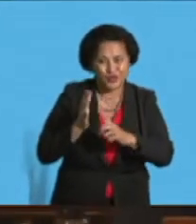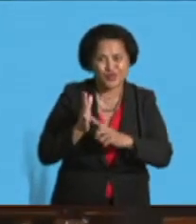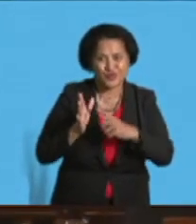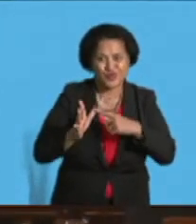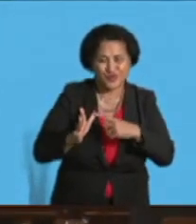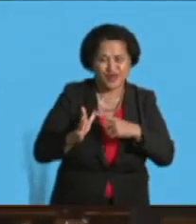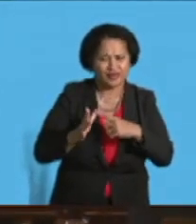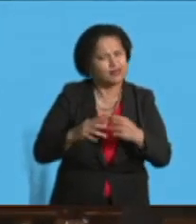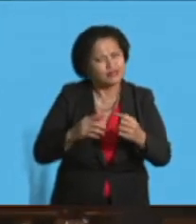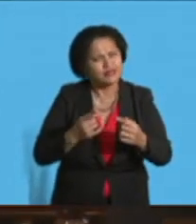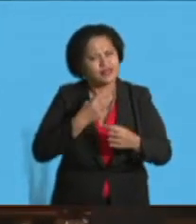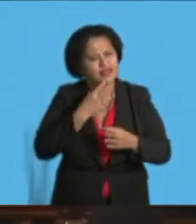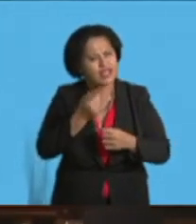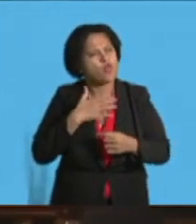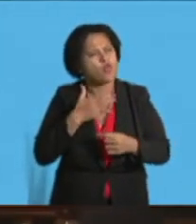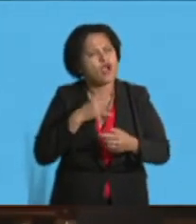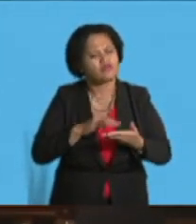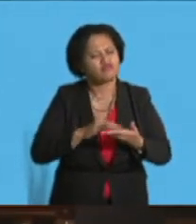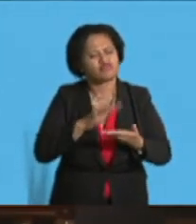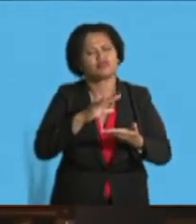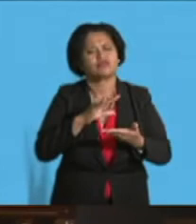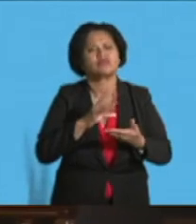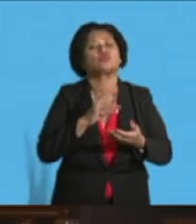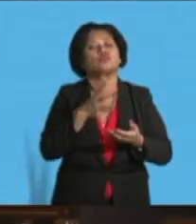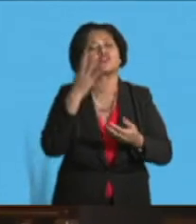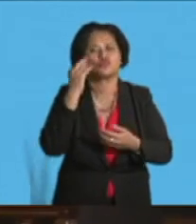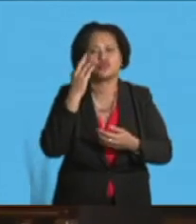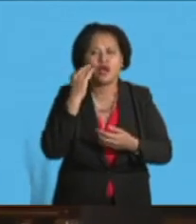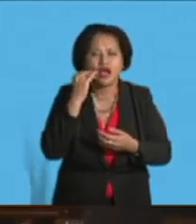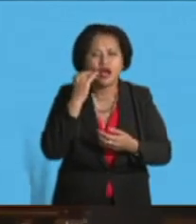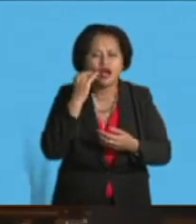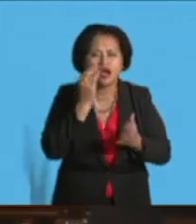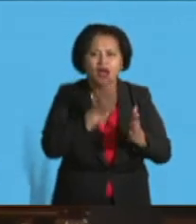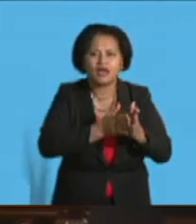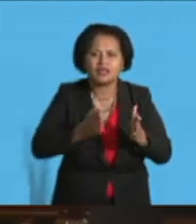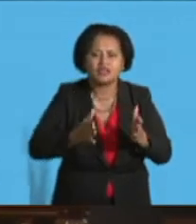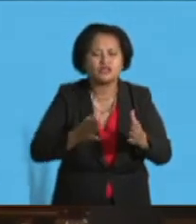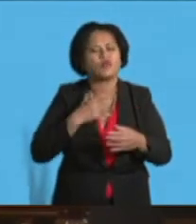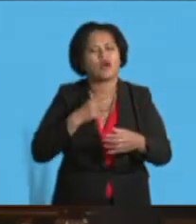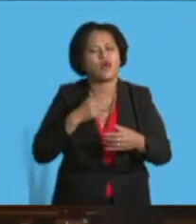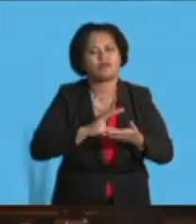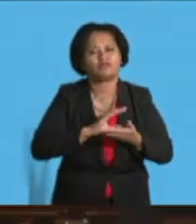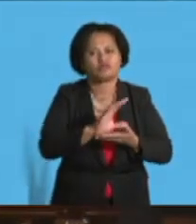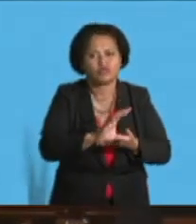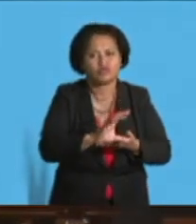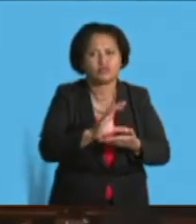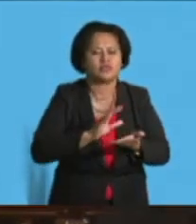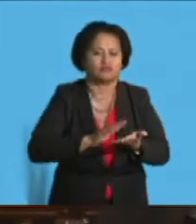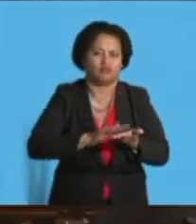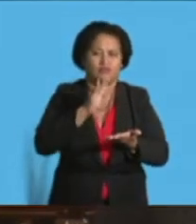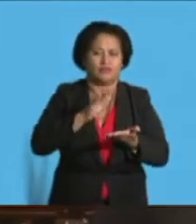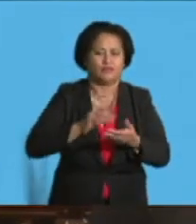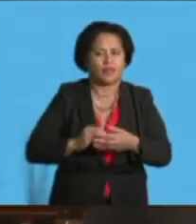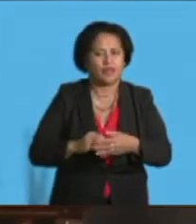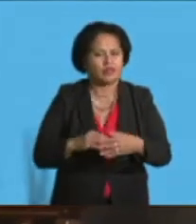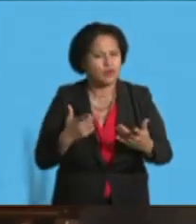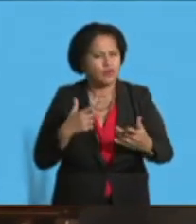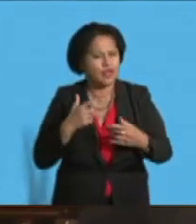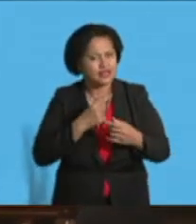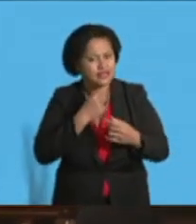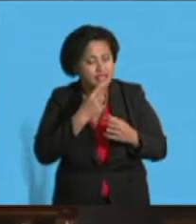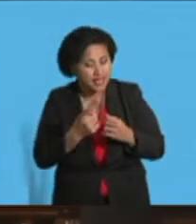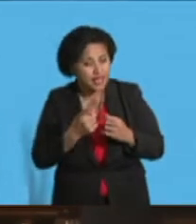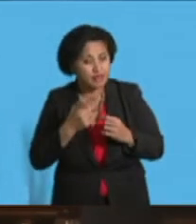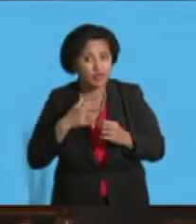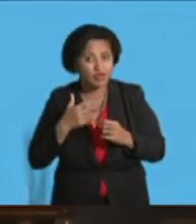we are providing increased funding to sugar industry. We need to put this into perspective, Madam Speaker, why he's saying it. He's saying that because